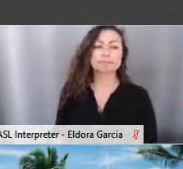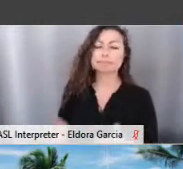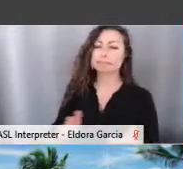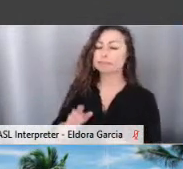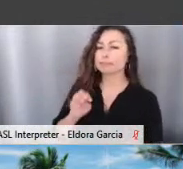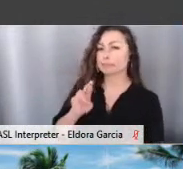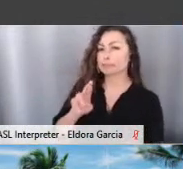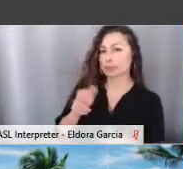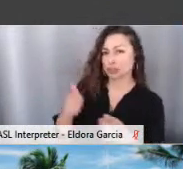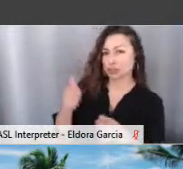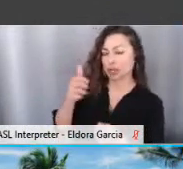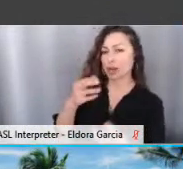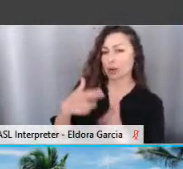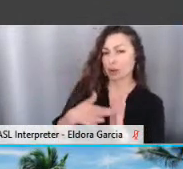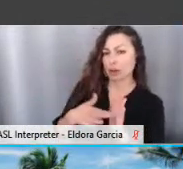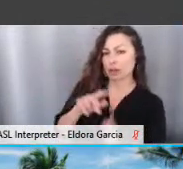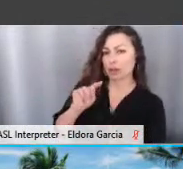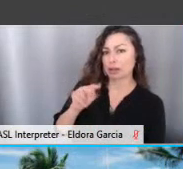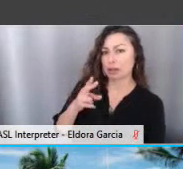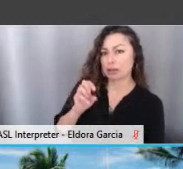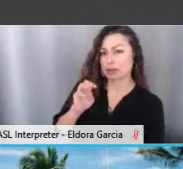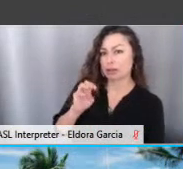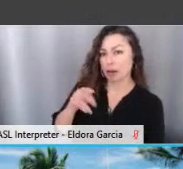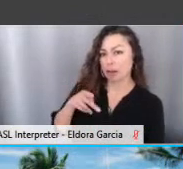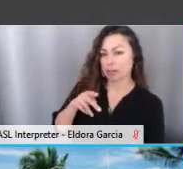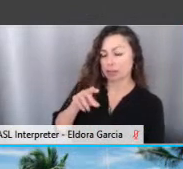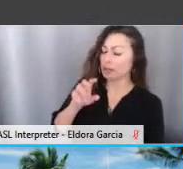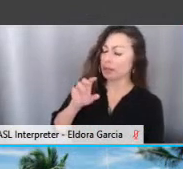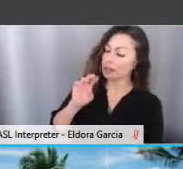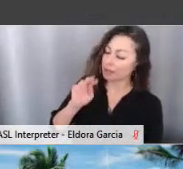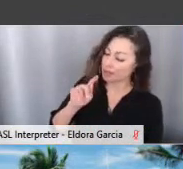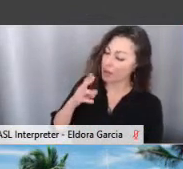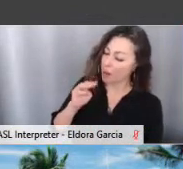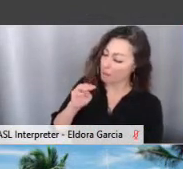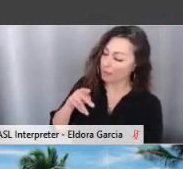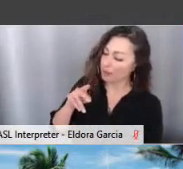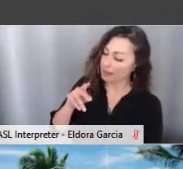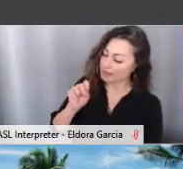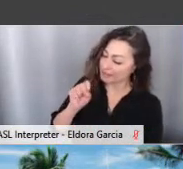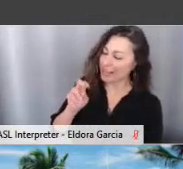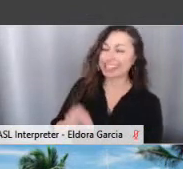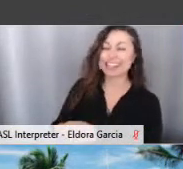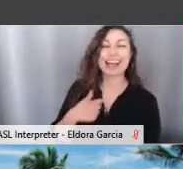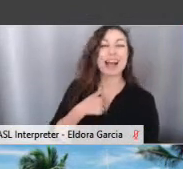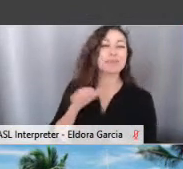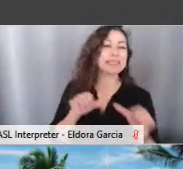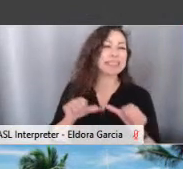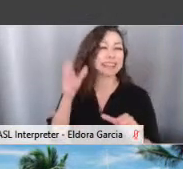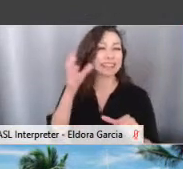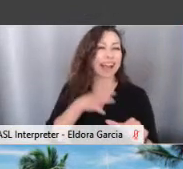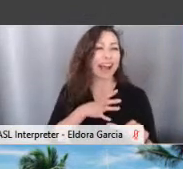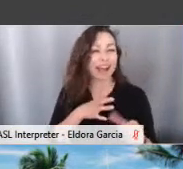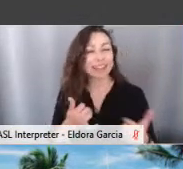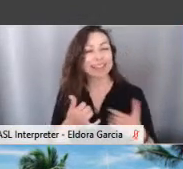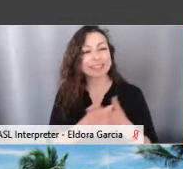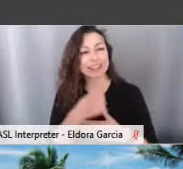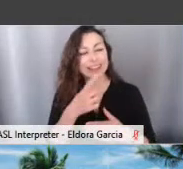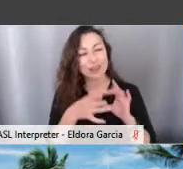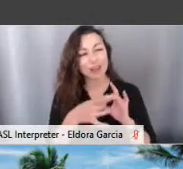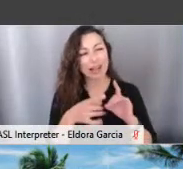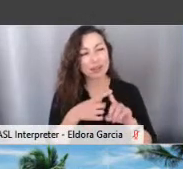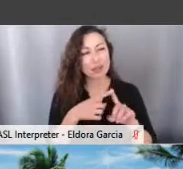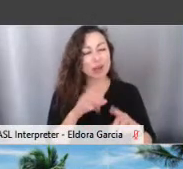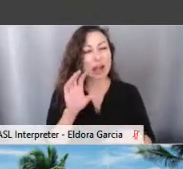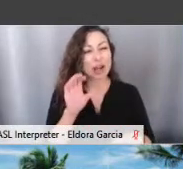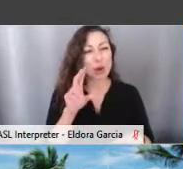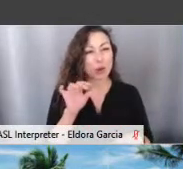Mr. Chair and Representative Thompson, thanks for the opportunity. I'm like the science guy these days on COVID,